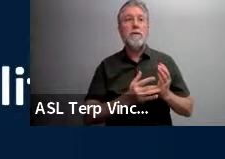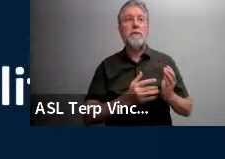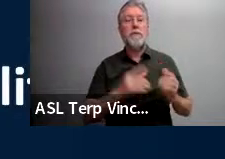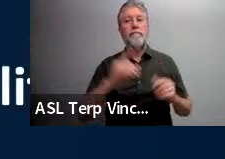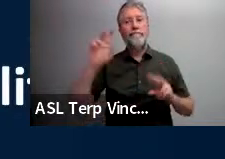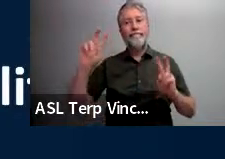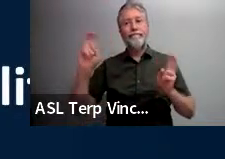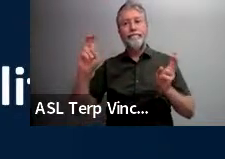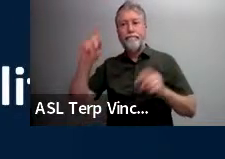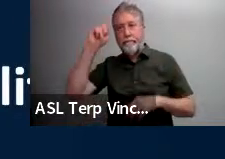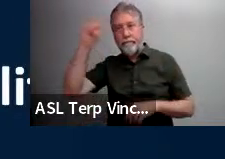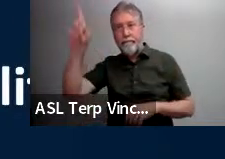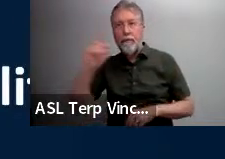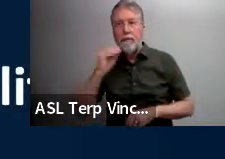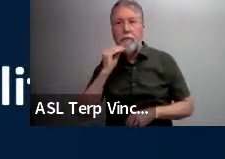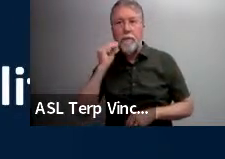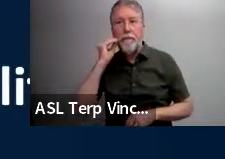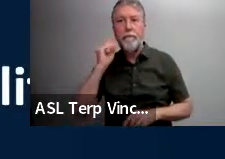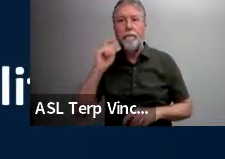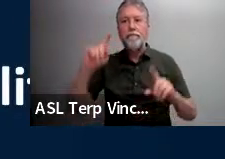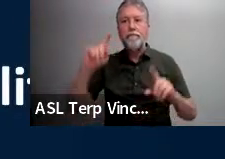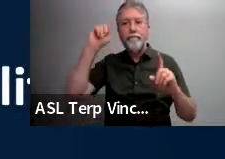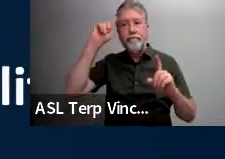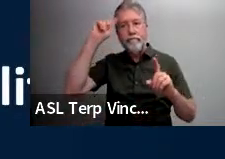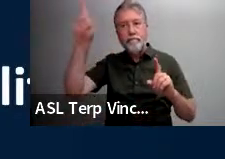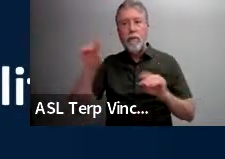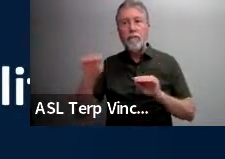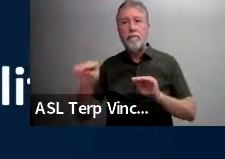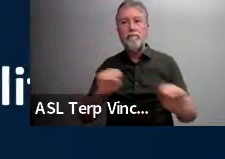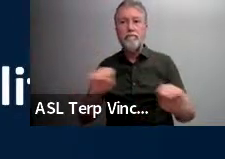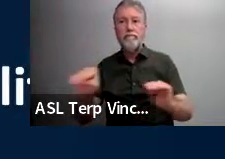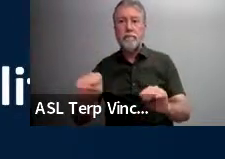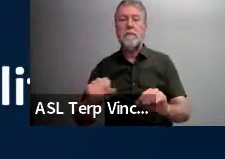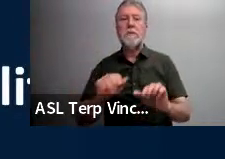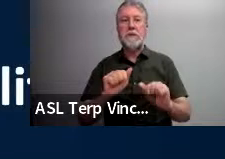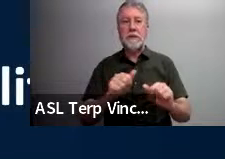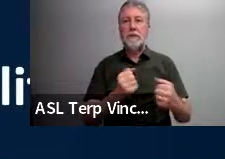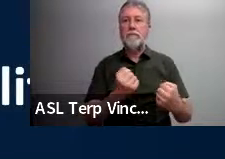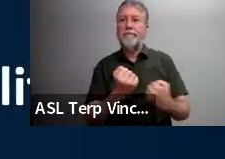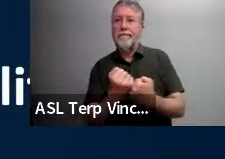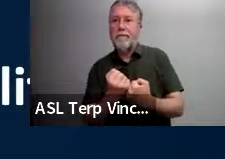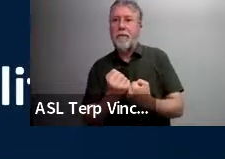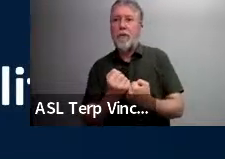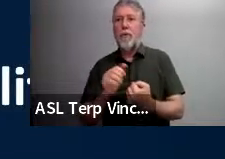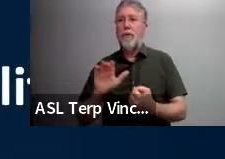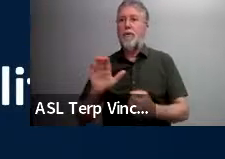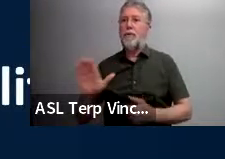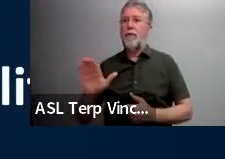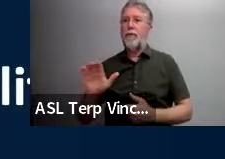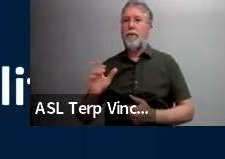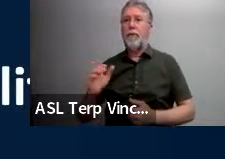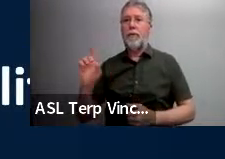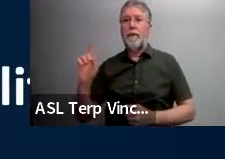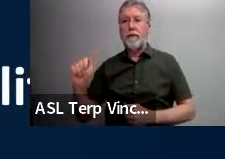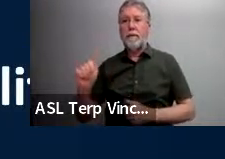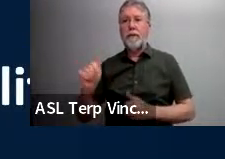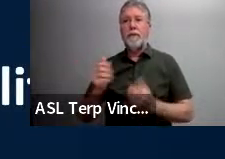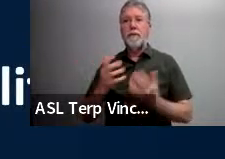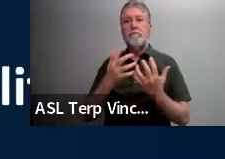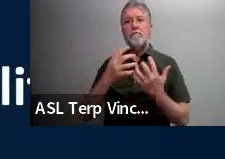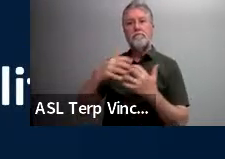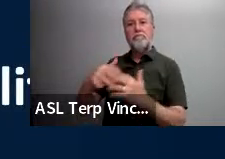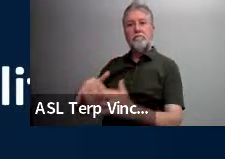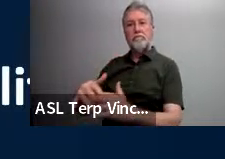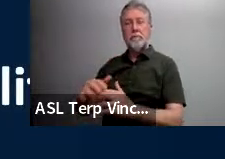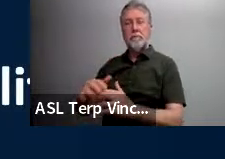all sorts of uses for AI, but and going back to sort of what Alex mentioned, some of these